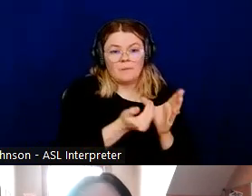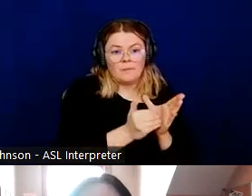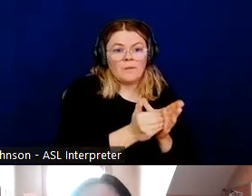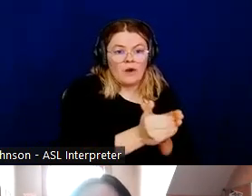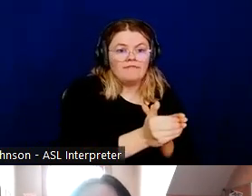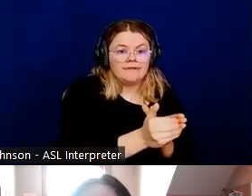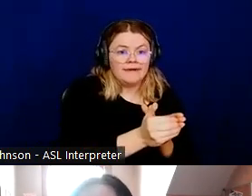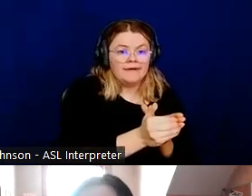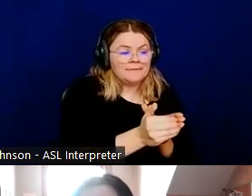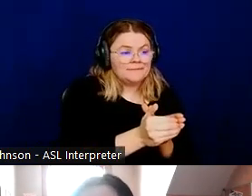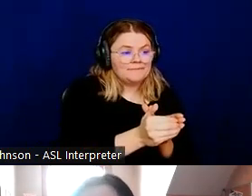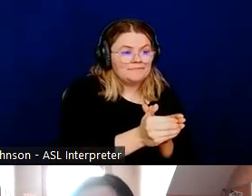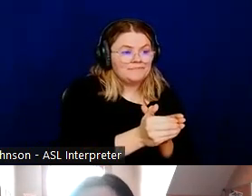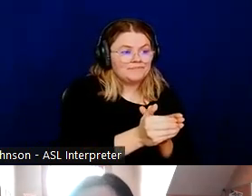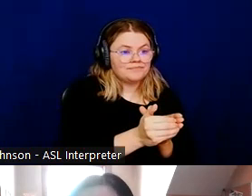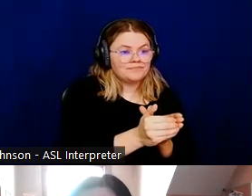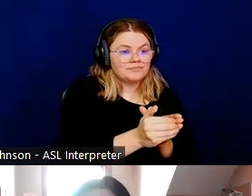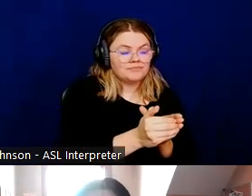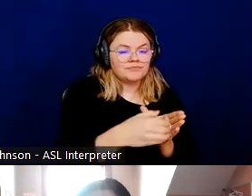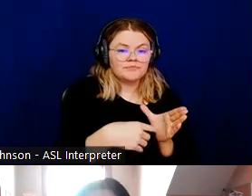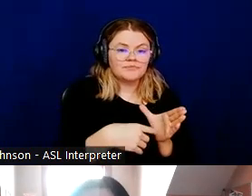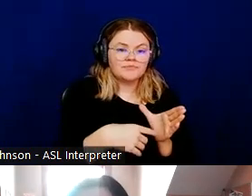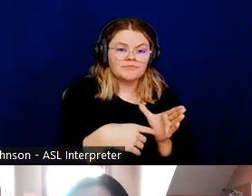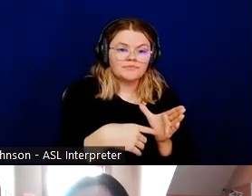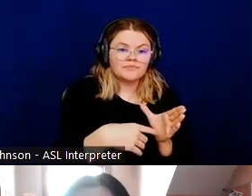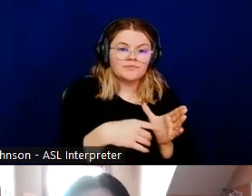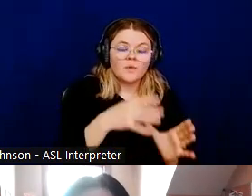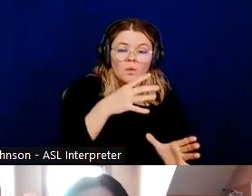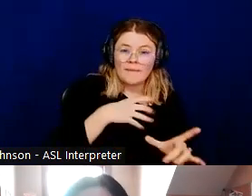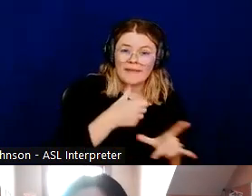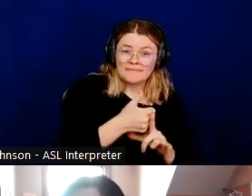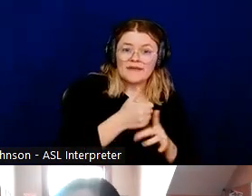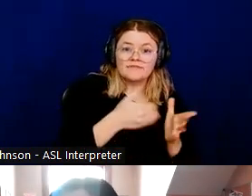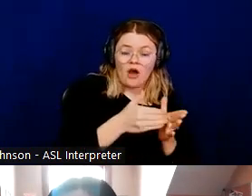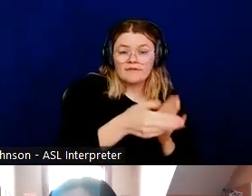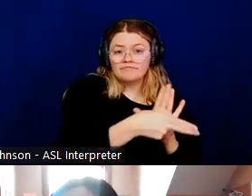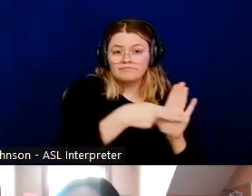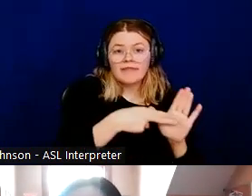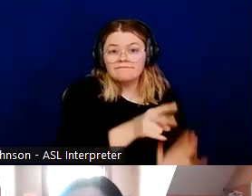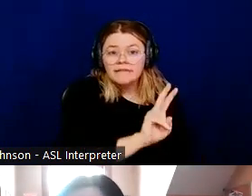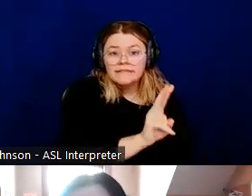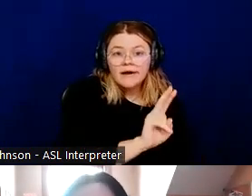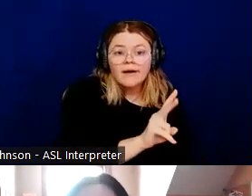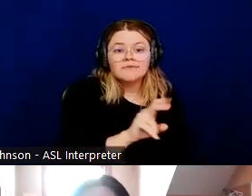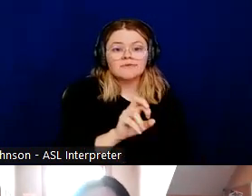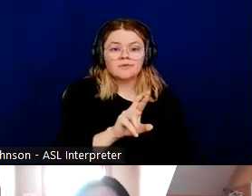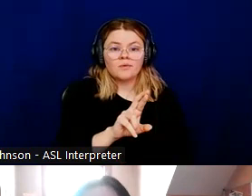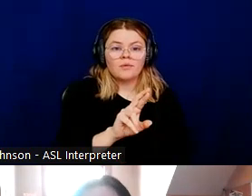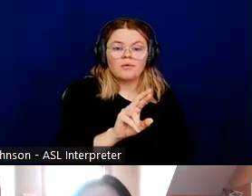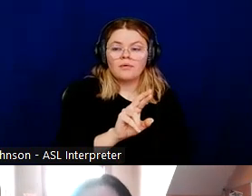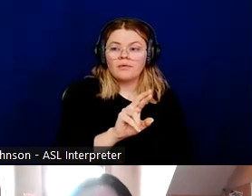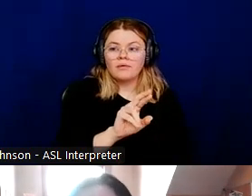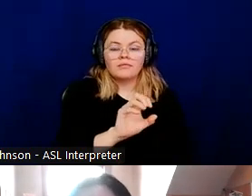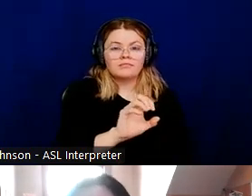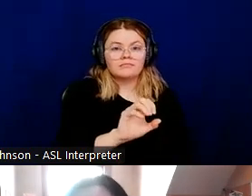women are commonly depicted as victims and sex objects within the media, and portraying women in